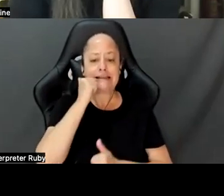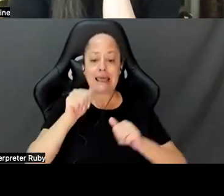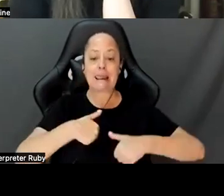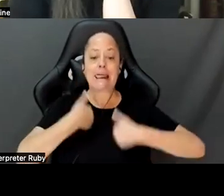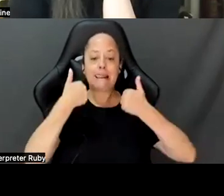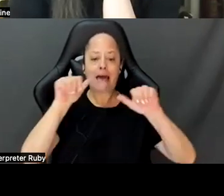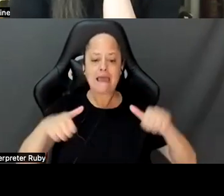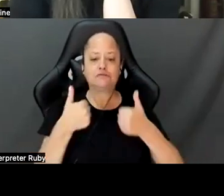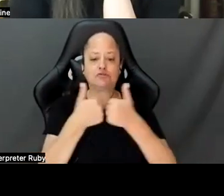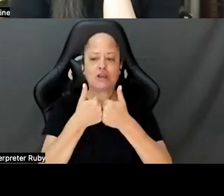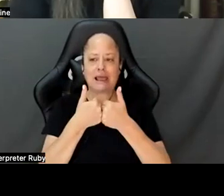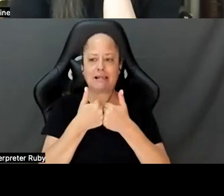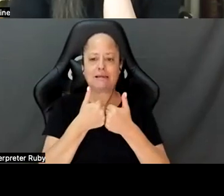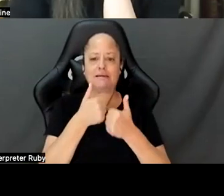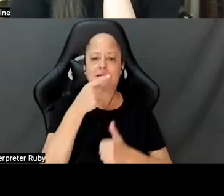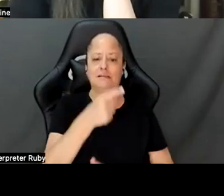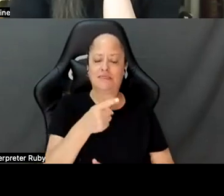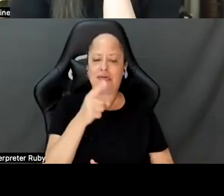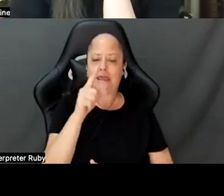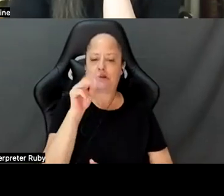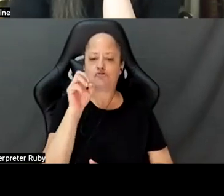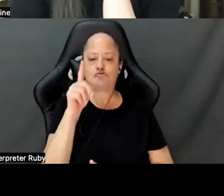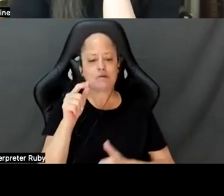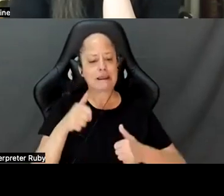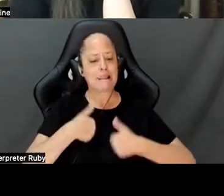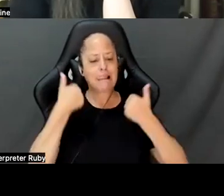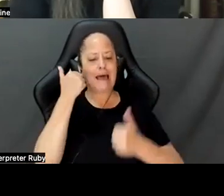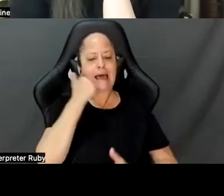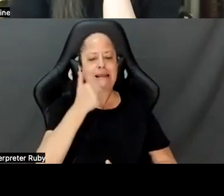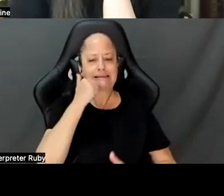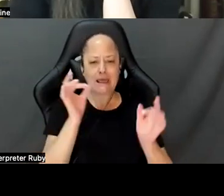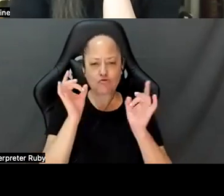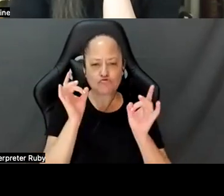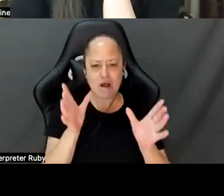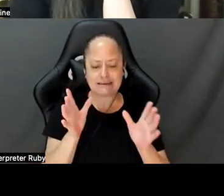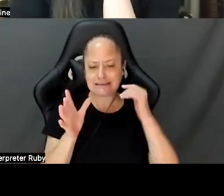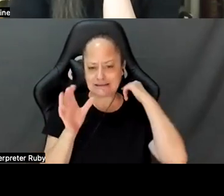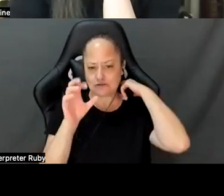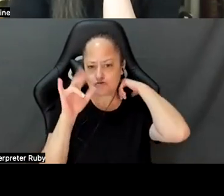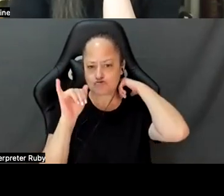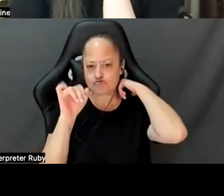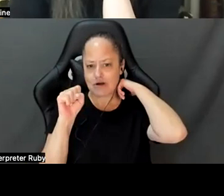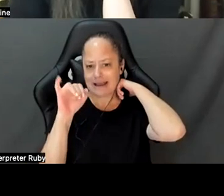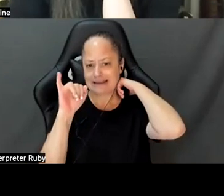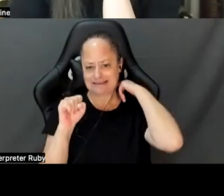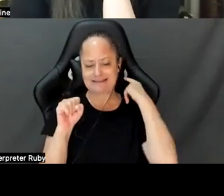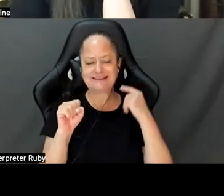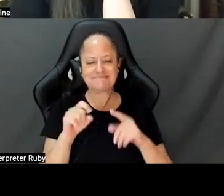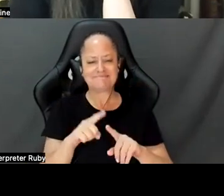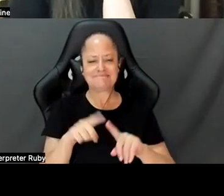they treat my daily life like a crisis, whereas there are crises, but they are different, you know?